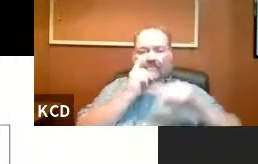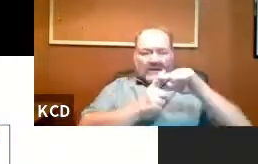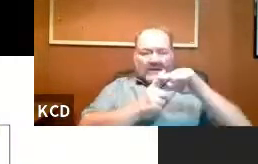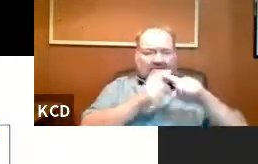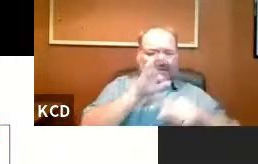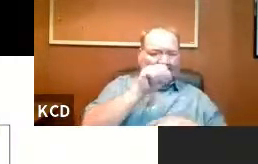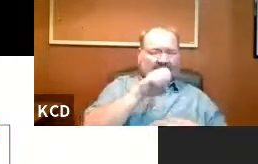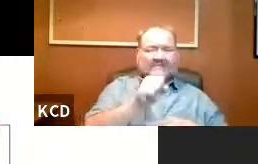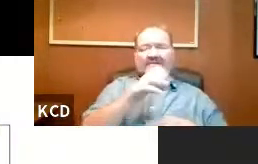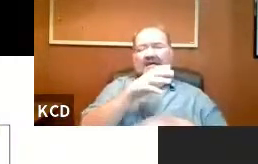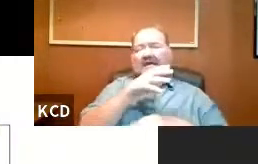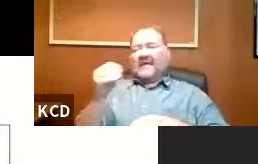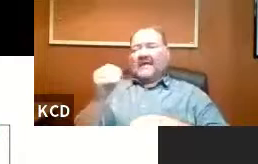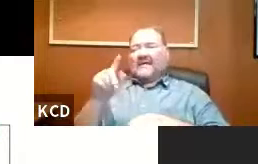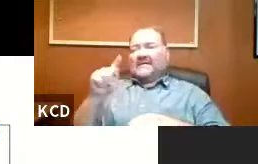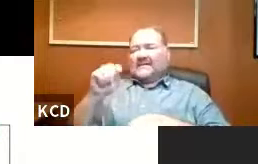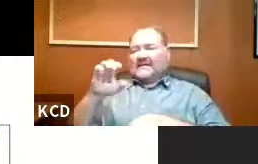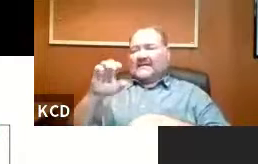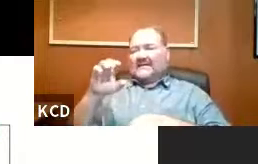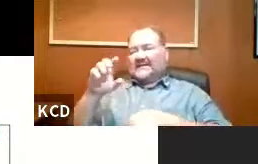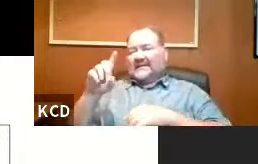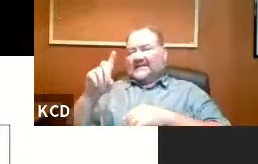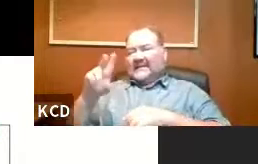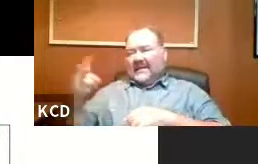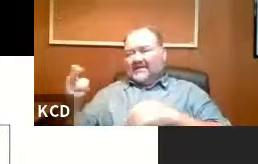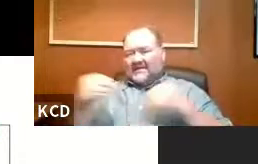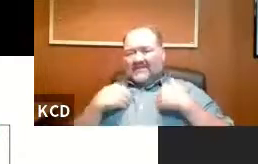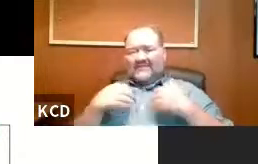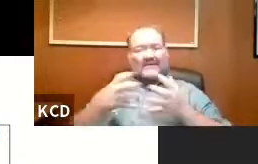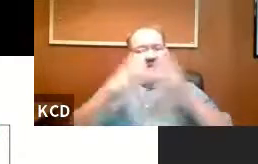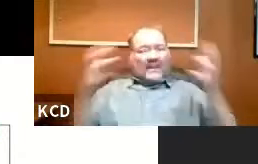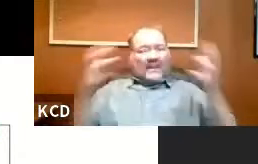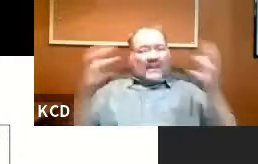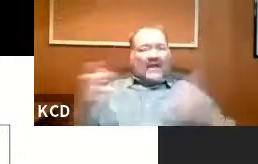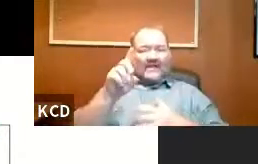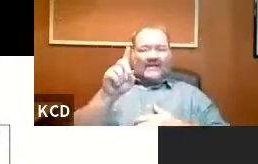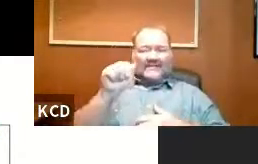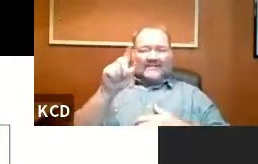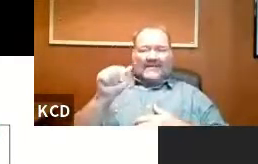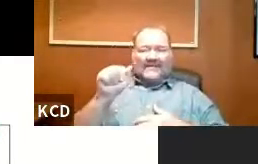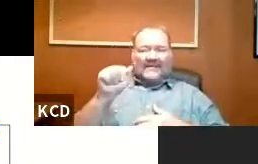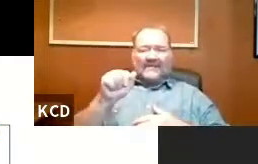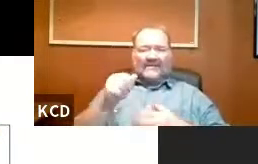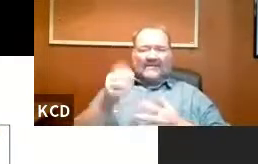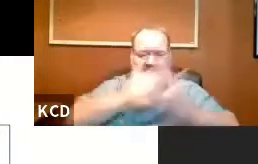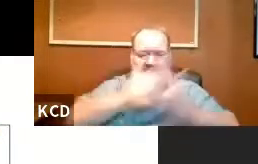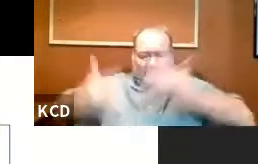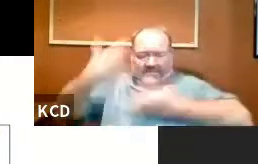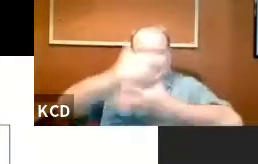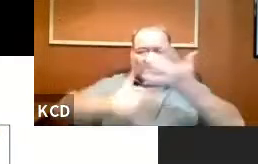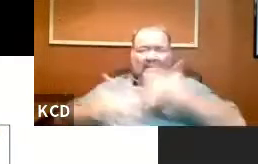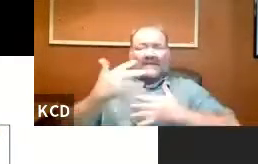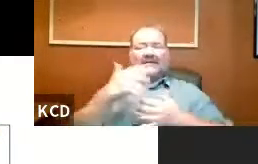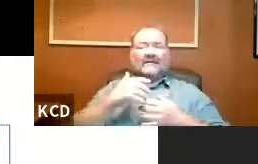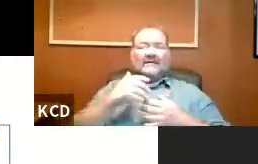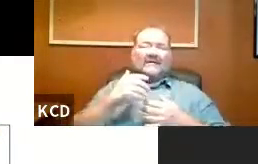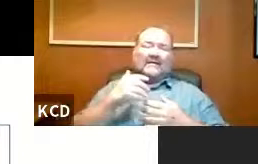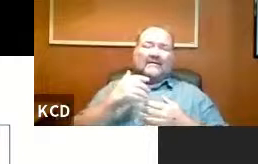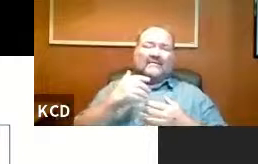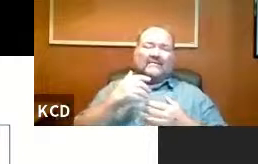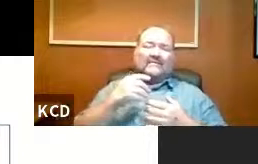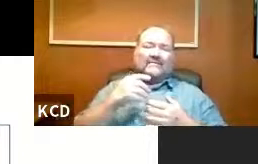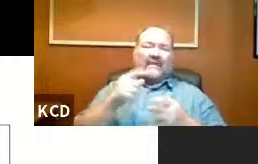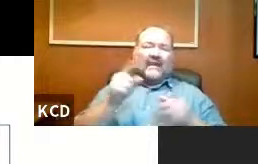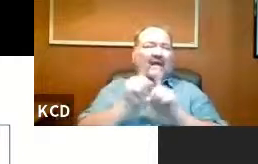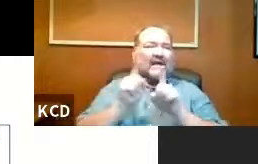and I've not totally understood. There's a lot of data going on behind the scenes as things become